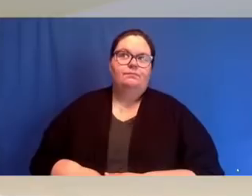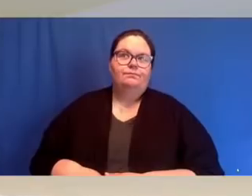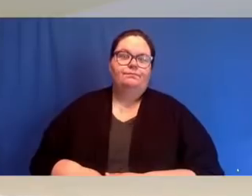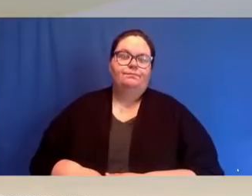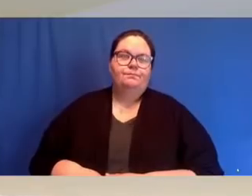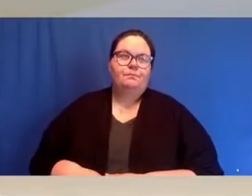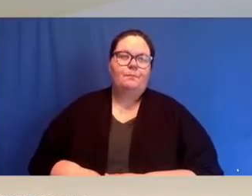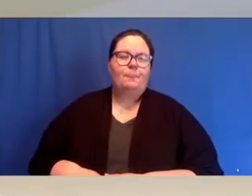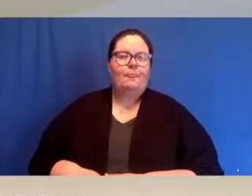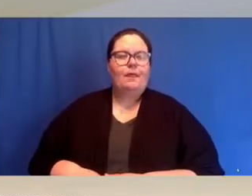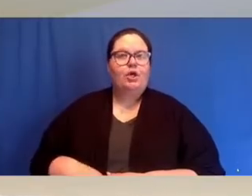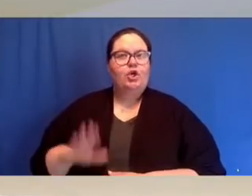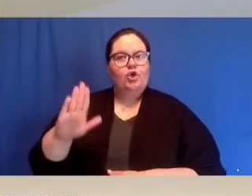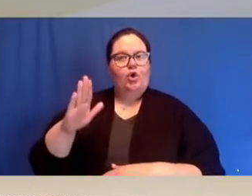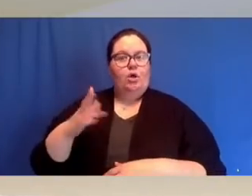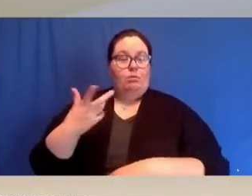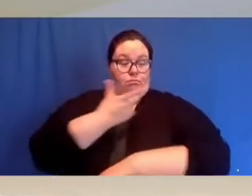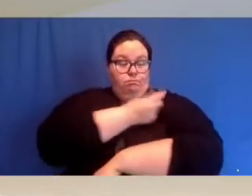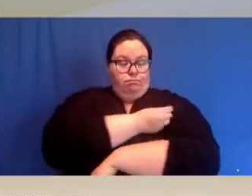the immunity